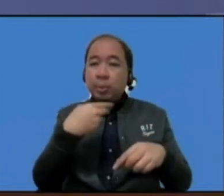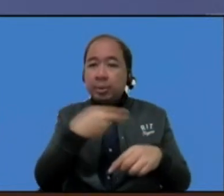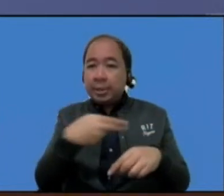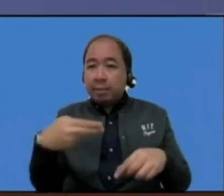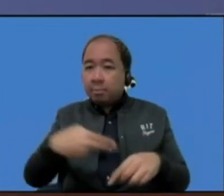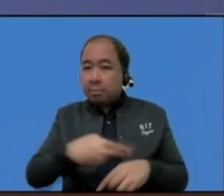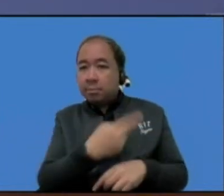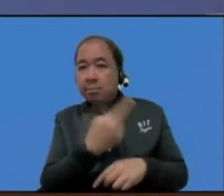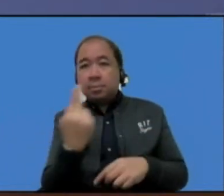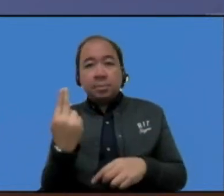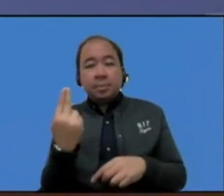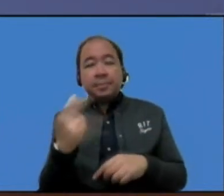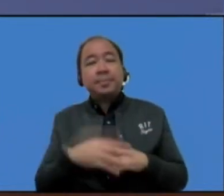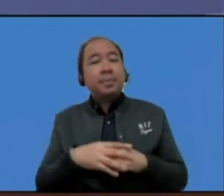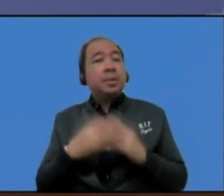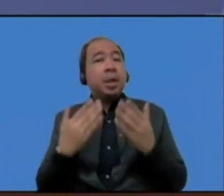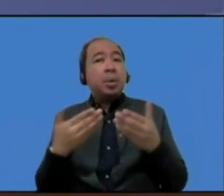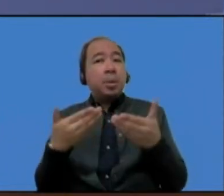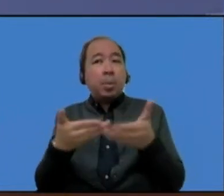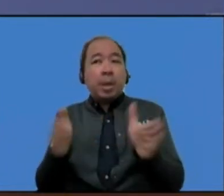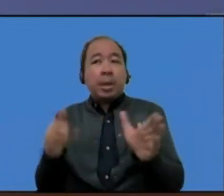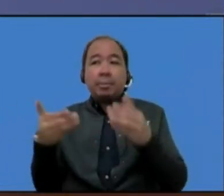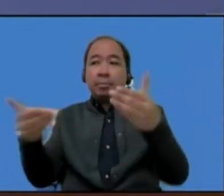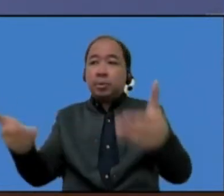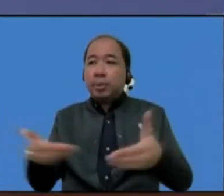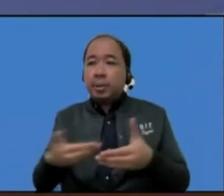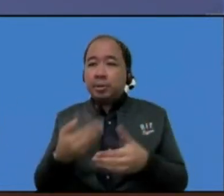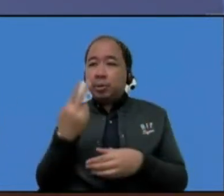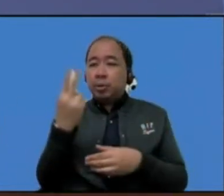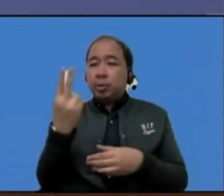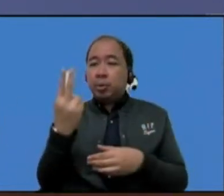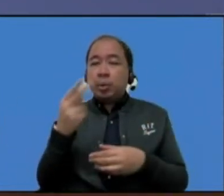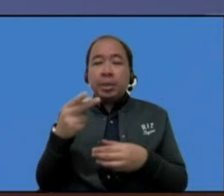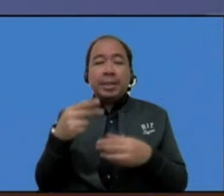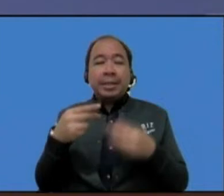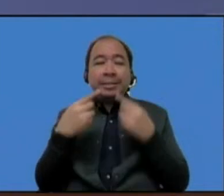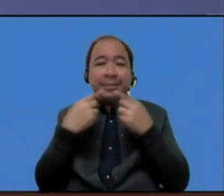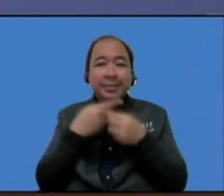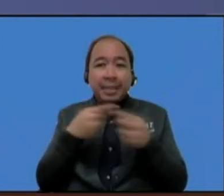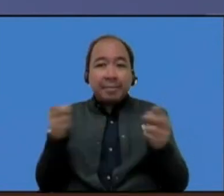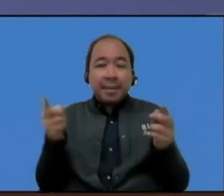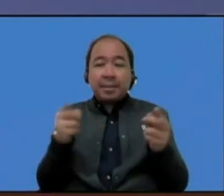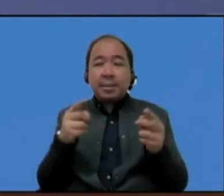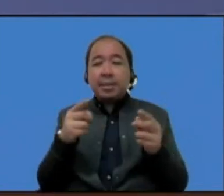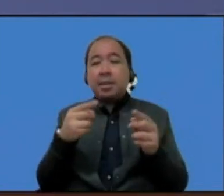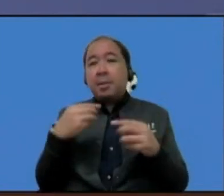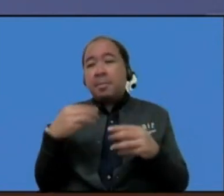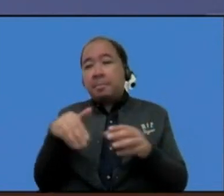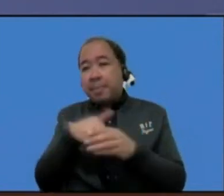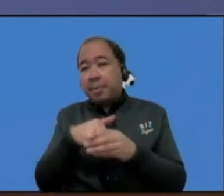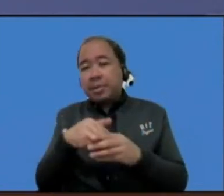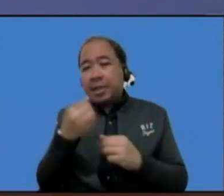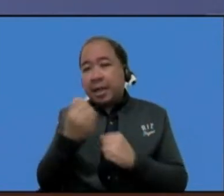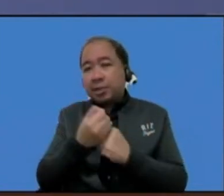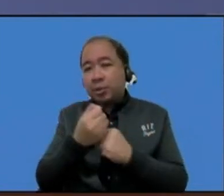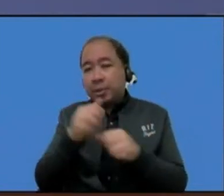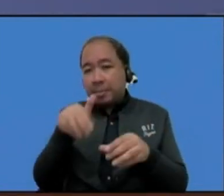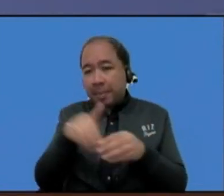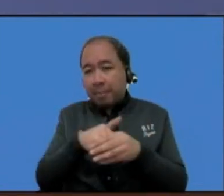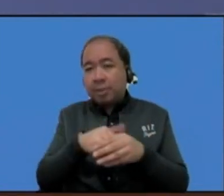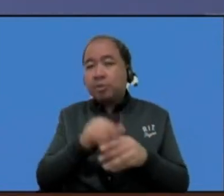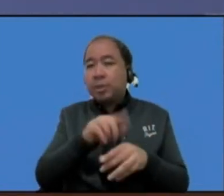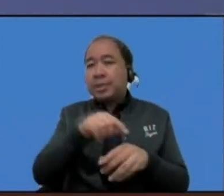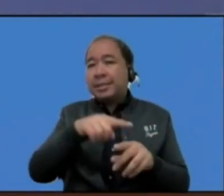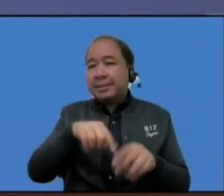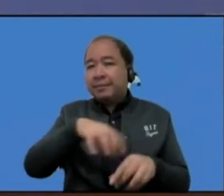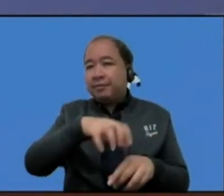first open the floor for two statements from the members, associate members, and observer countries. I will